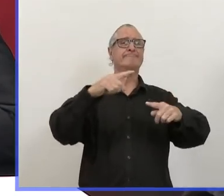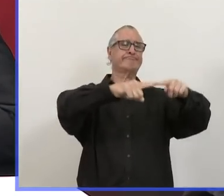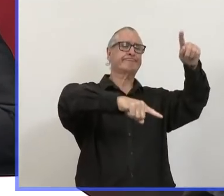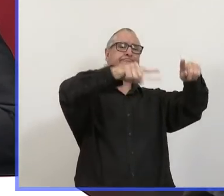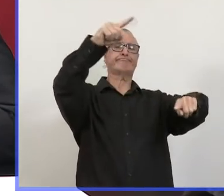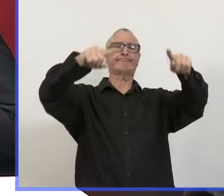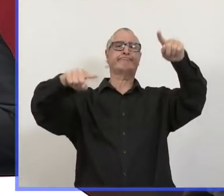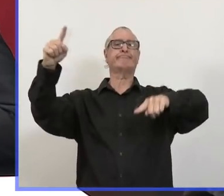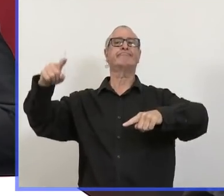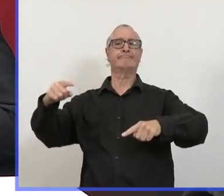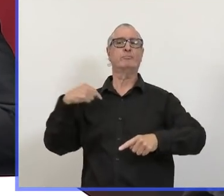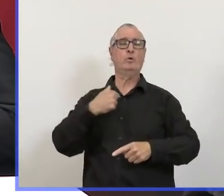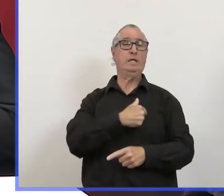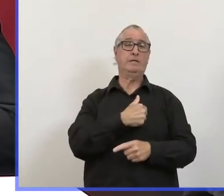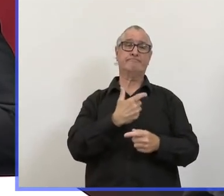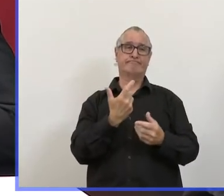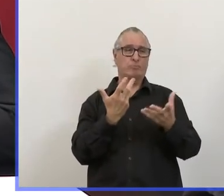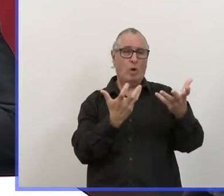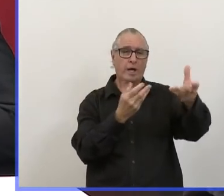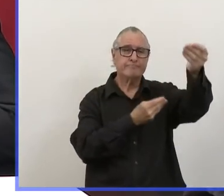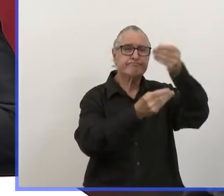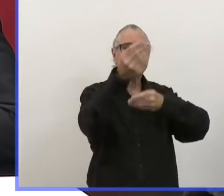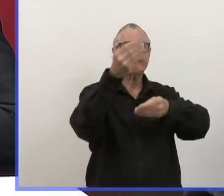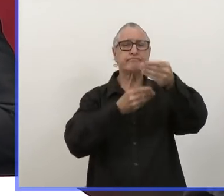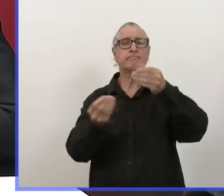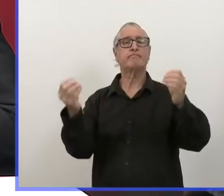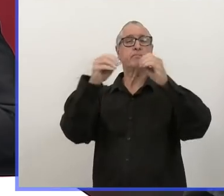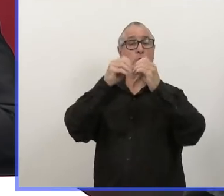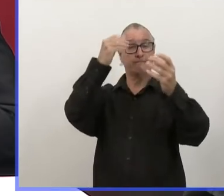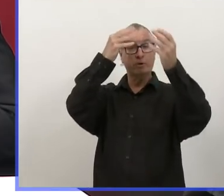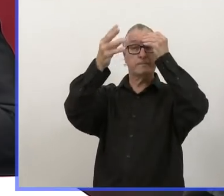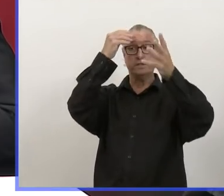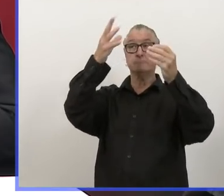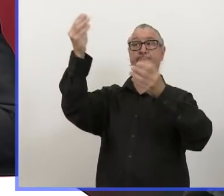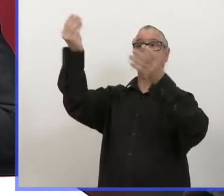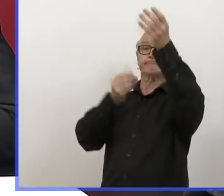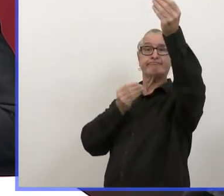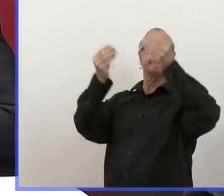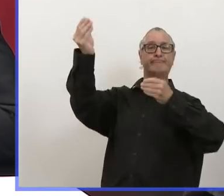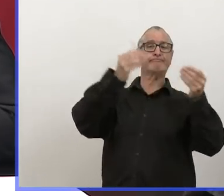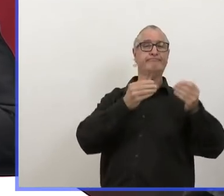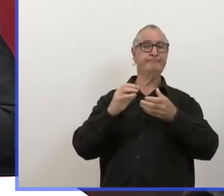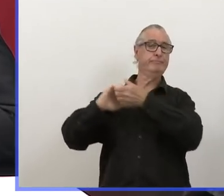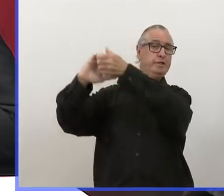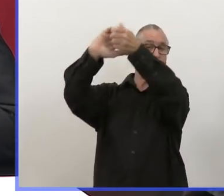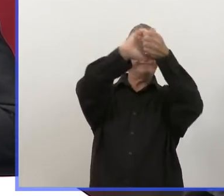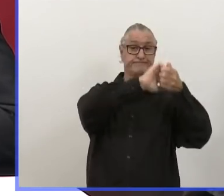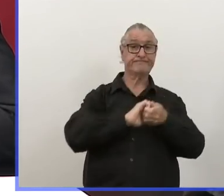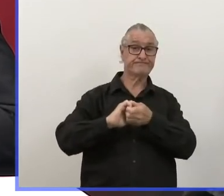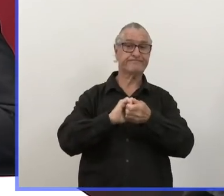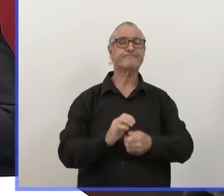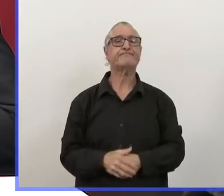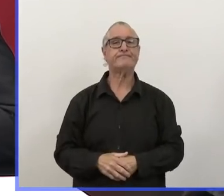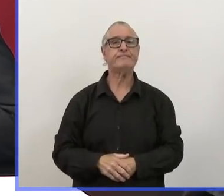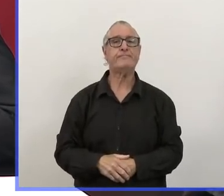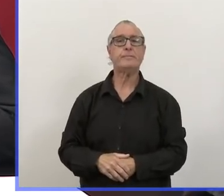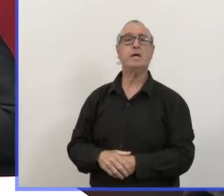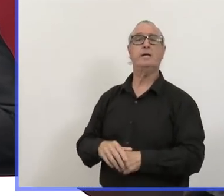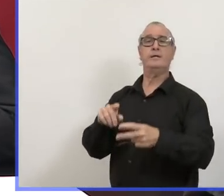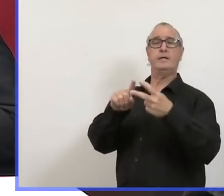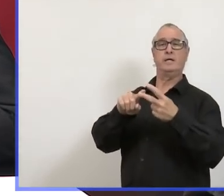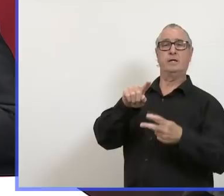to look at how effective a vaccine is to some of these newer variants of concern. As the Delta